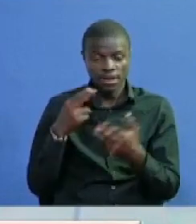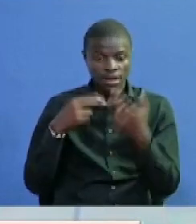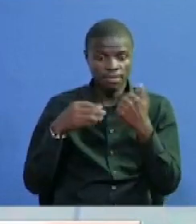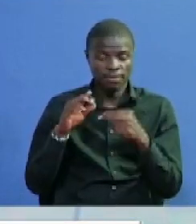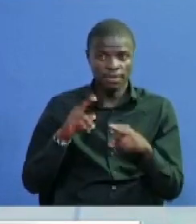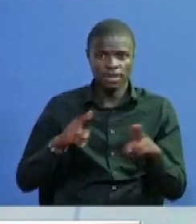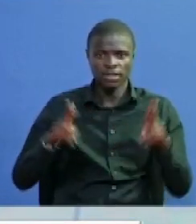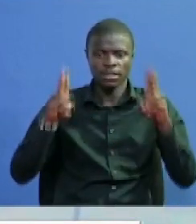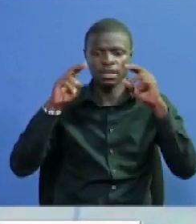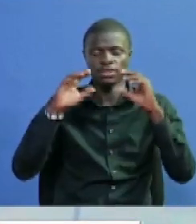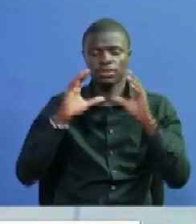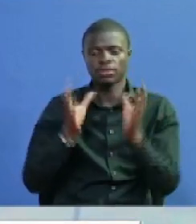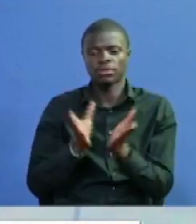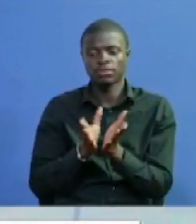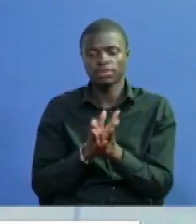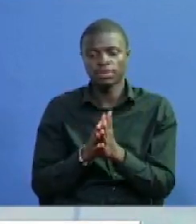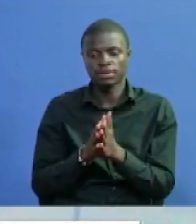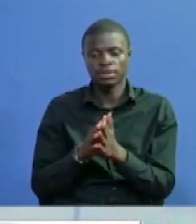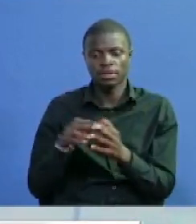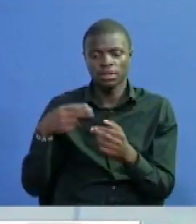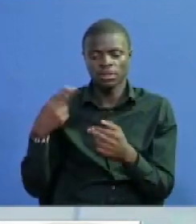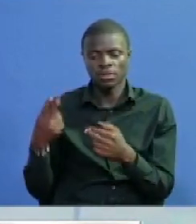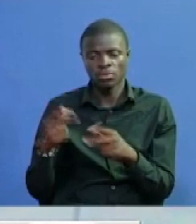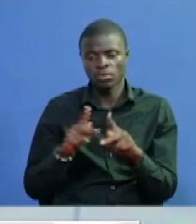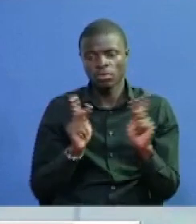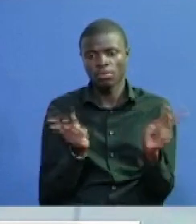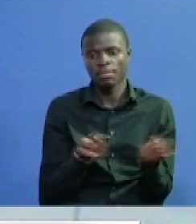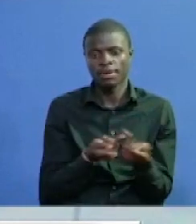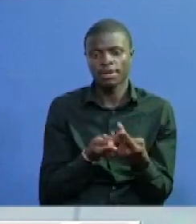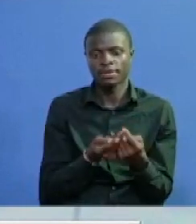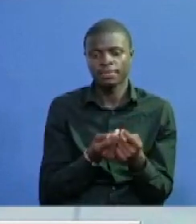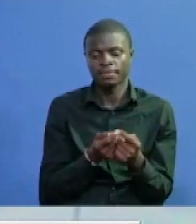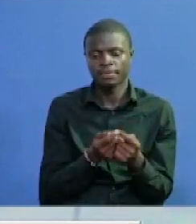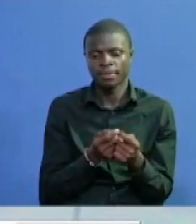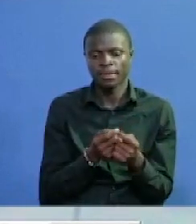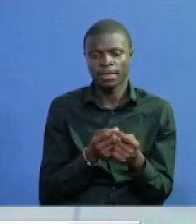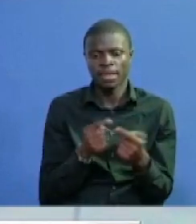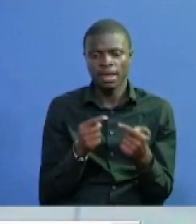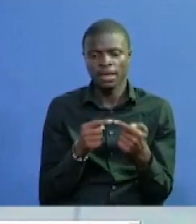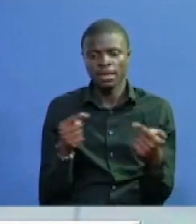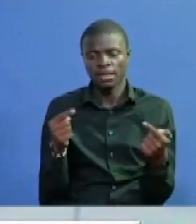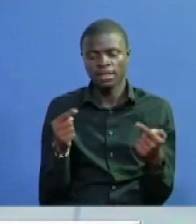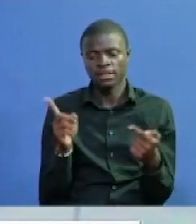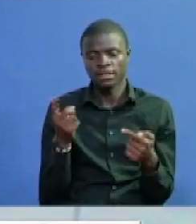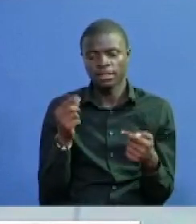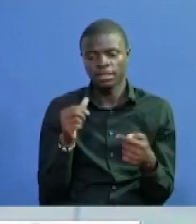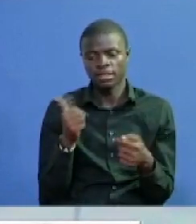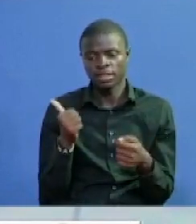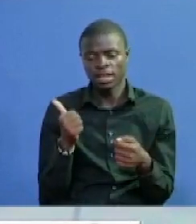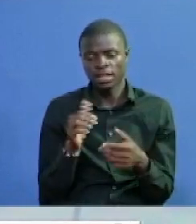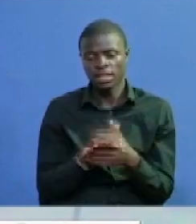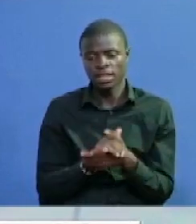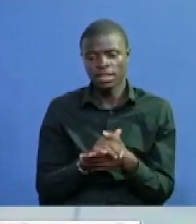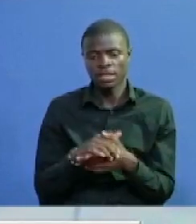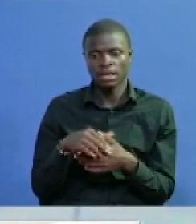community, so that the 2 parties revolving around a Party of National